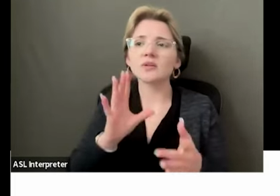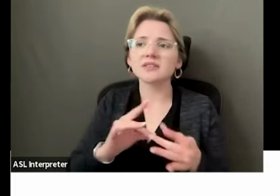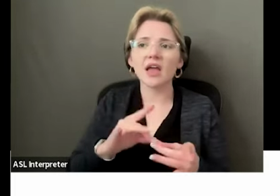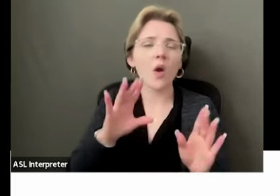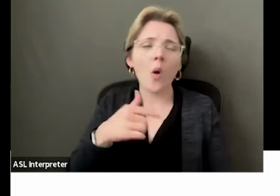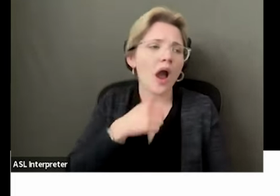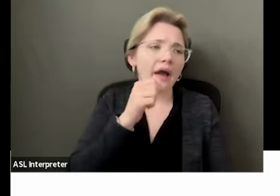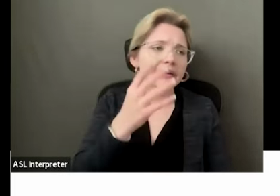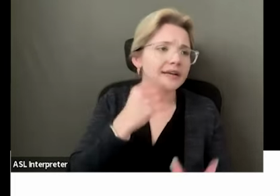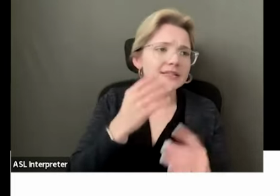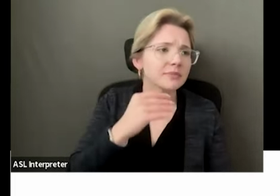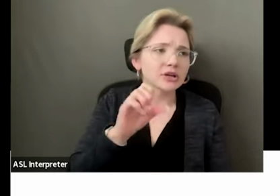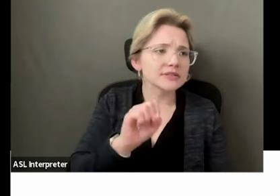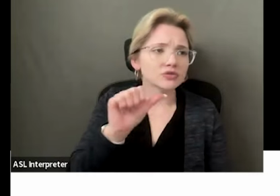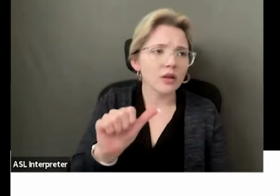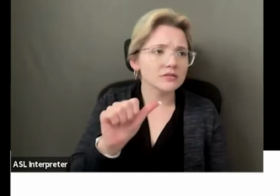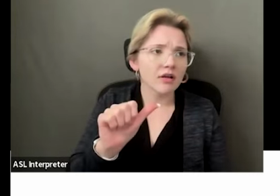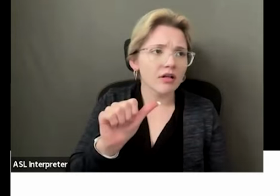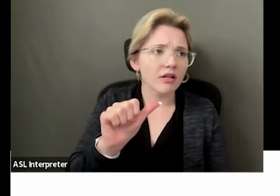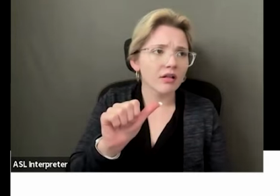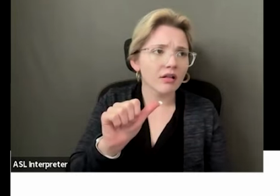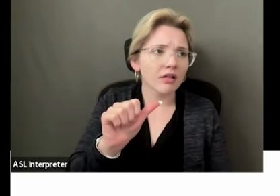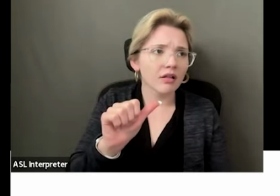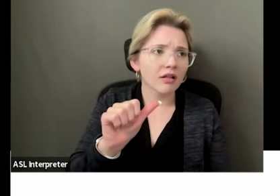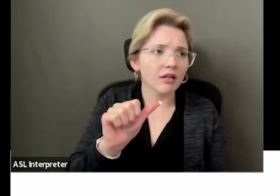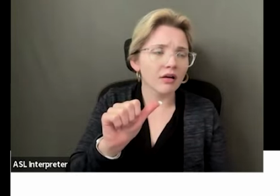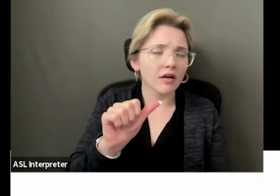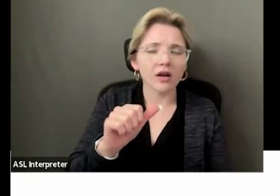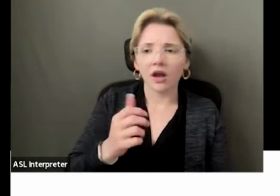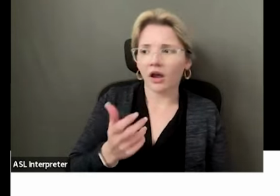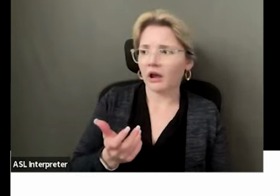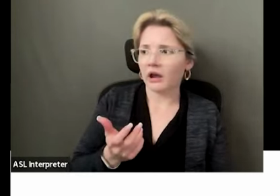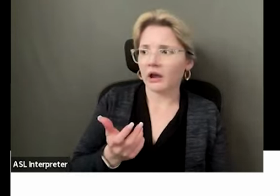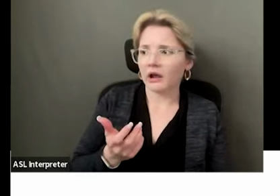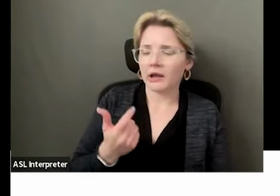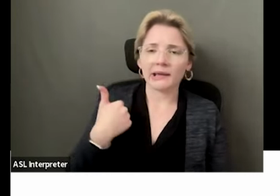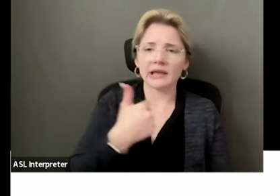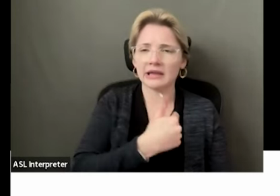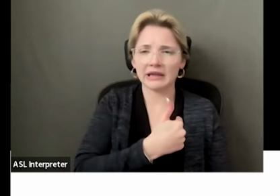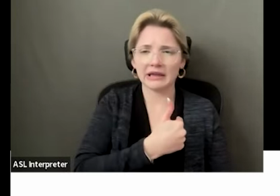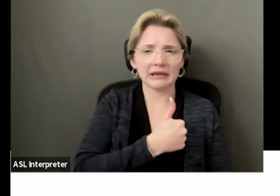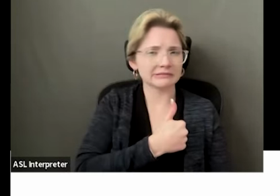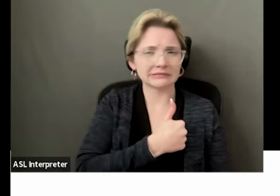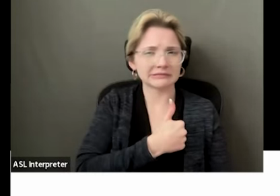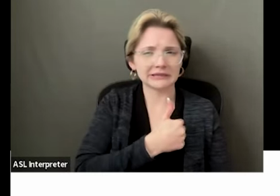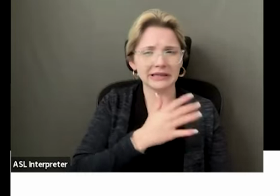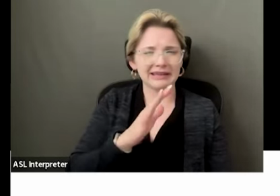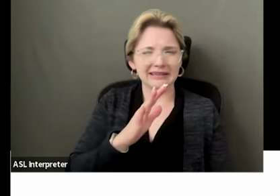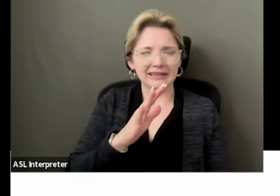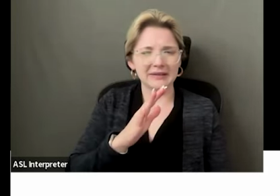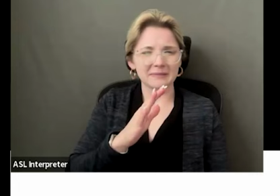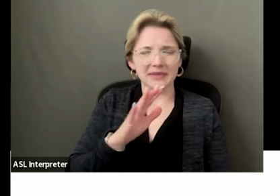90 days ago, but they're saying they were sexually assaulted and so they don't qualify. That is not true, right? It is an or statement.